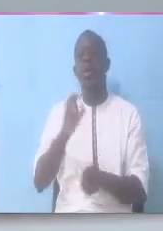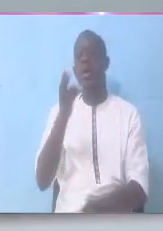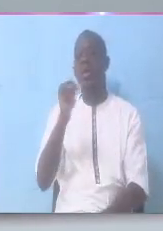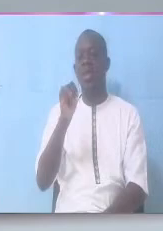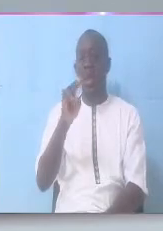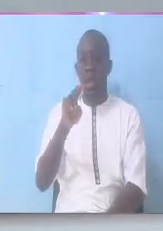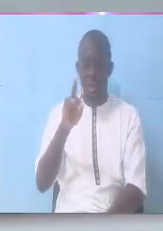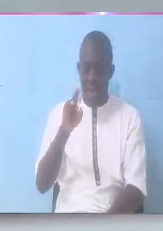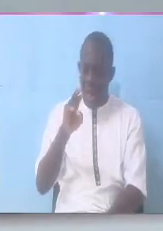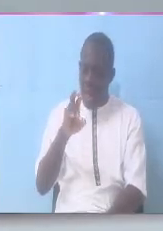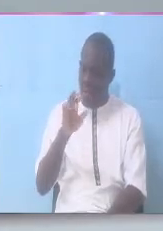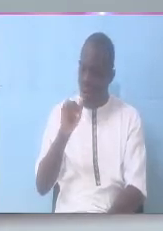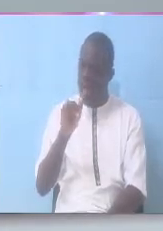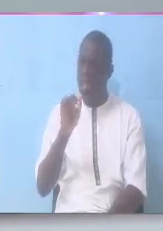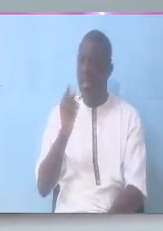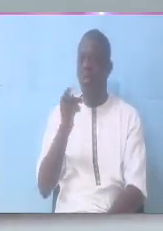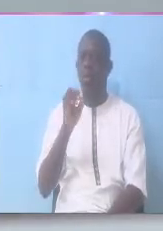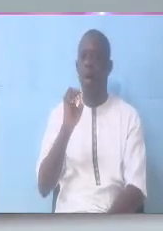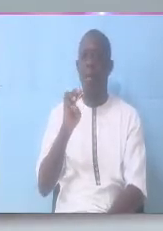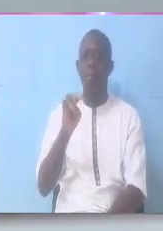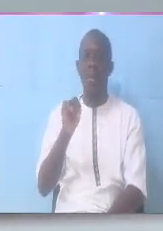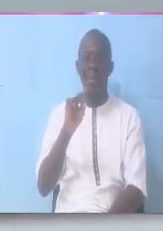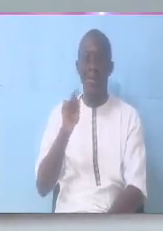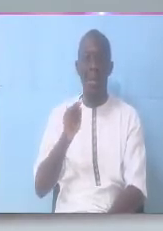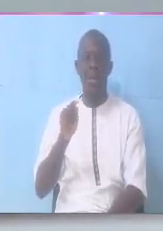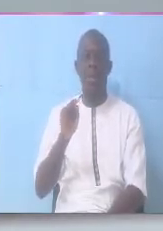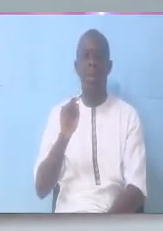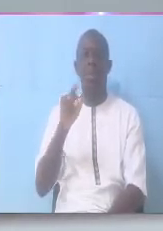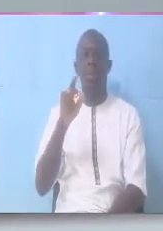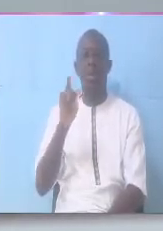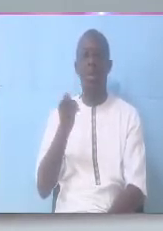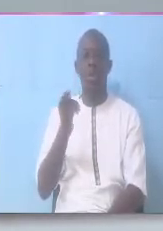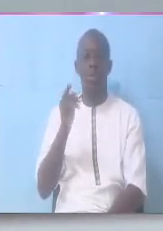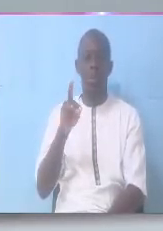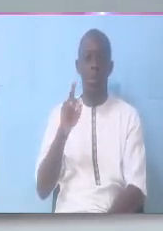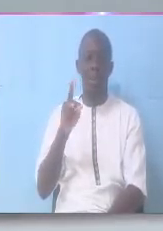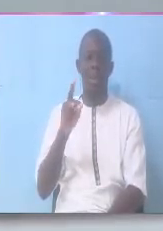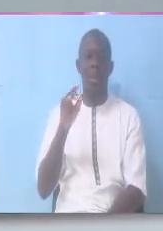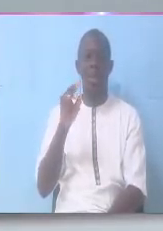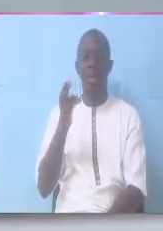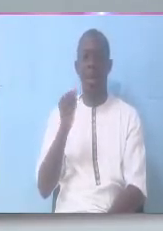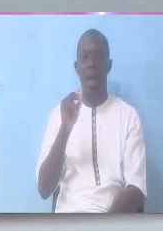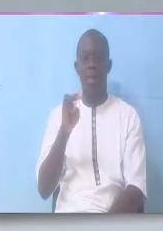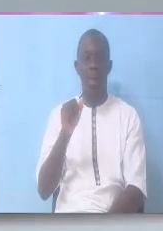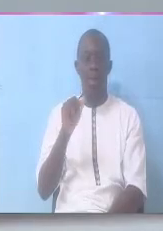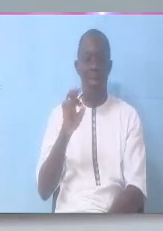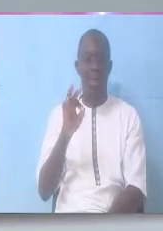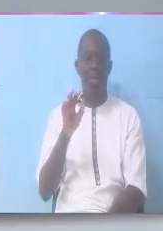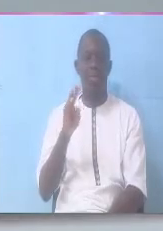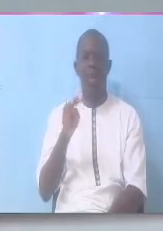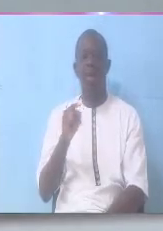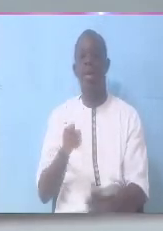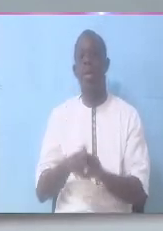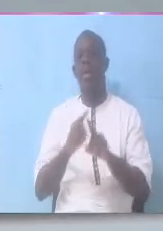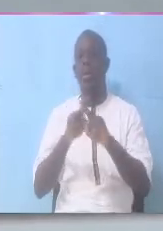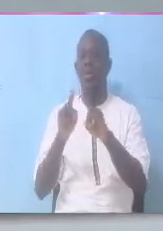Gomez, GPDP, Hamad Ba, Dr. Boro Suso, Lieutenant